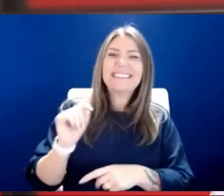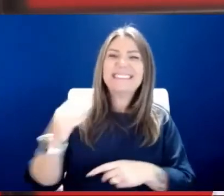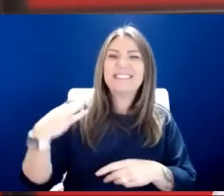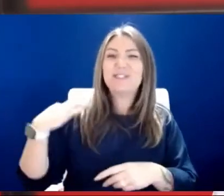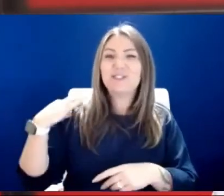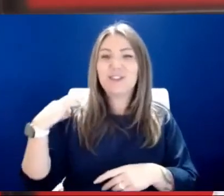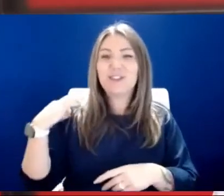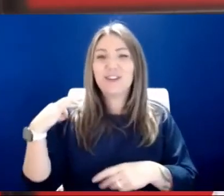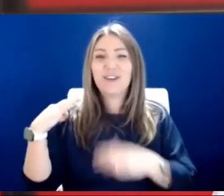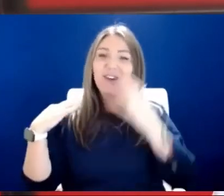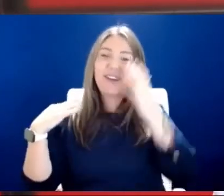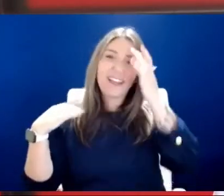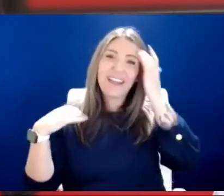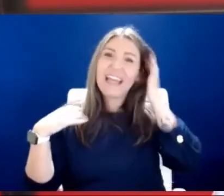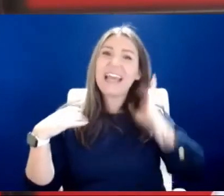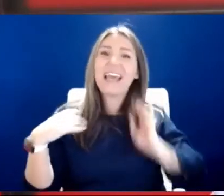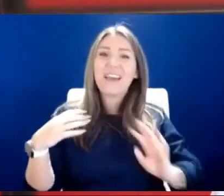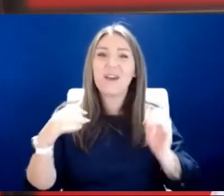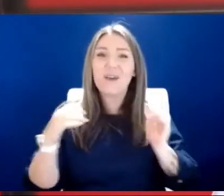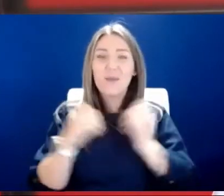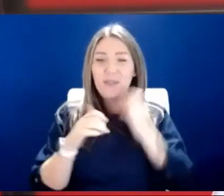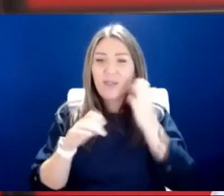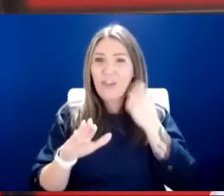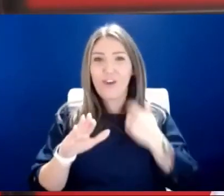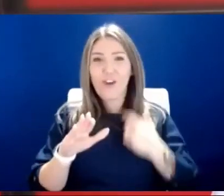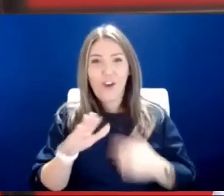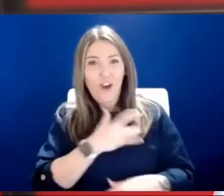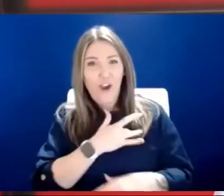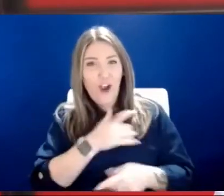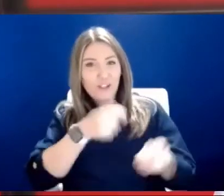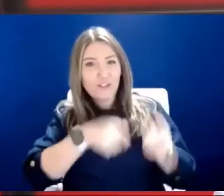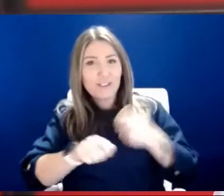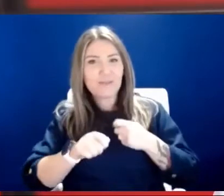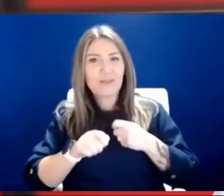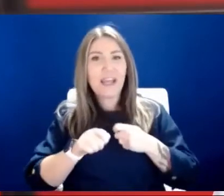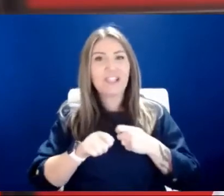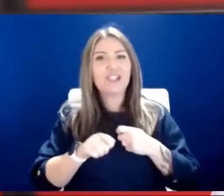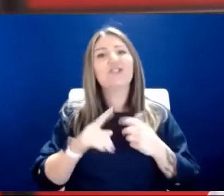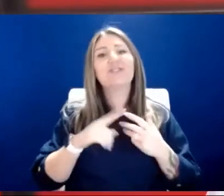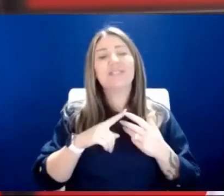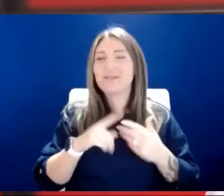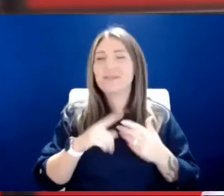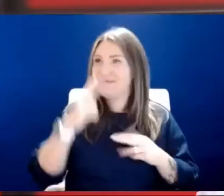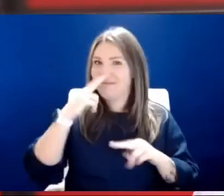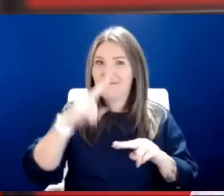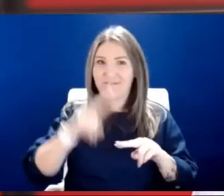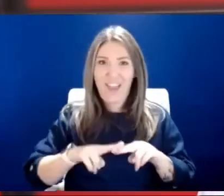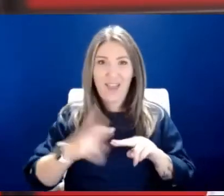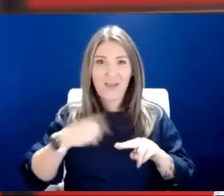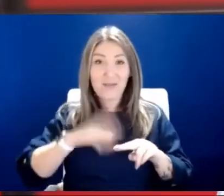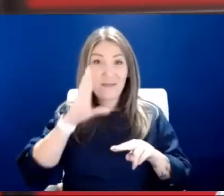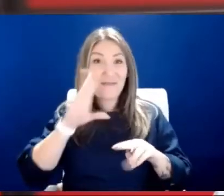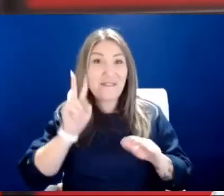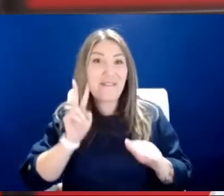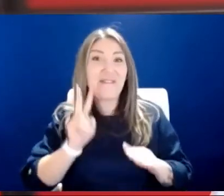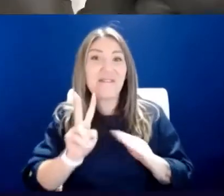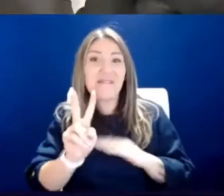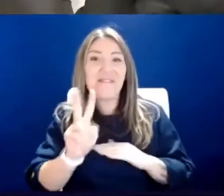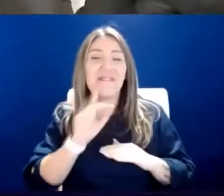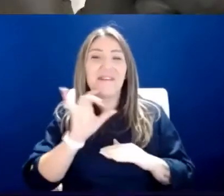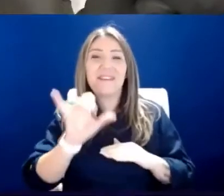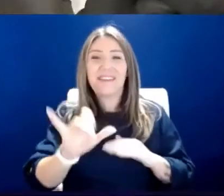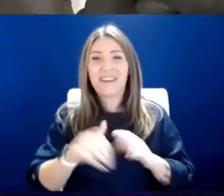their heart transplantation. So it's always fun. It's always fun. We are looking forward to that. We want